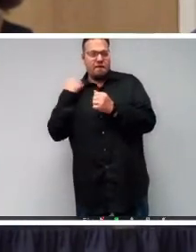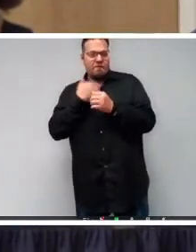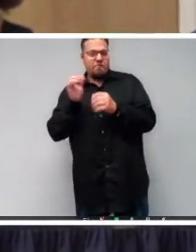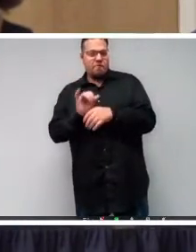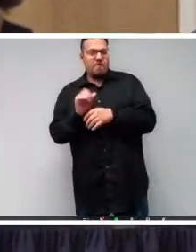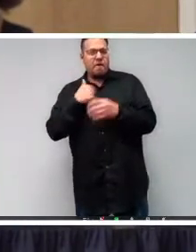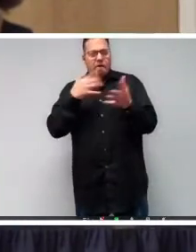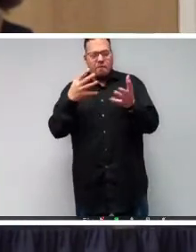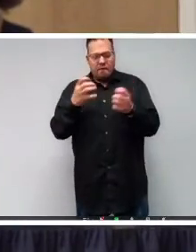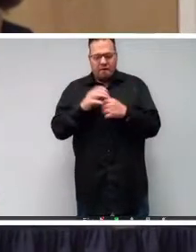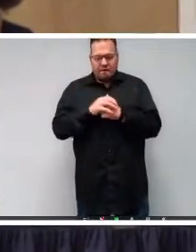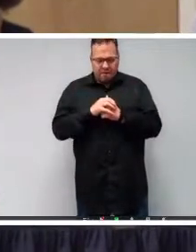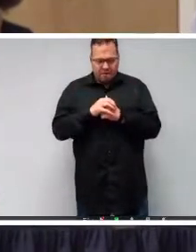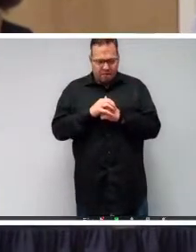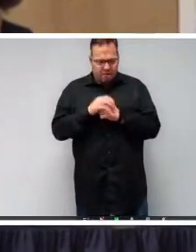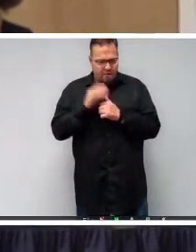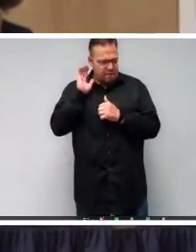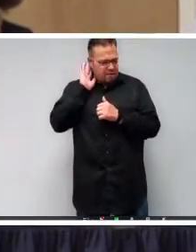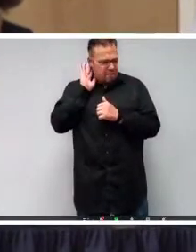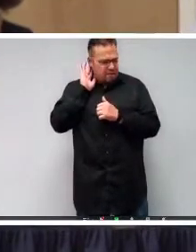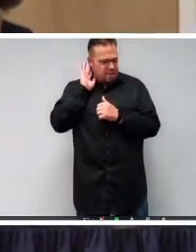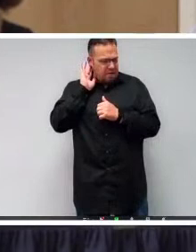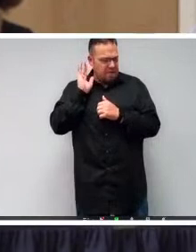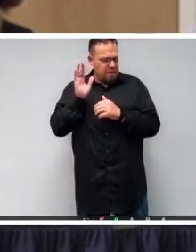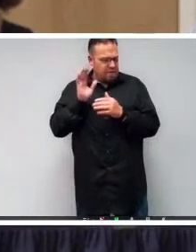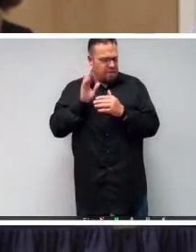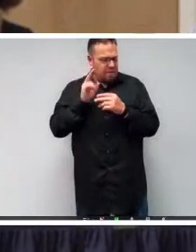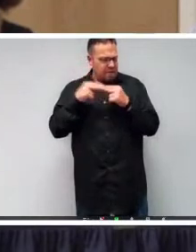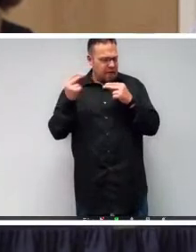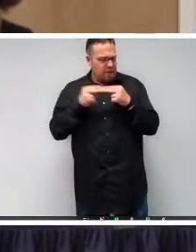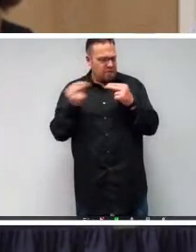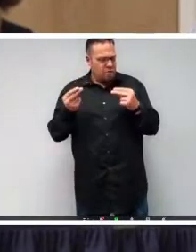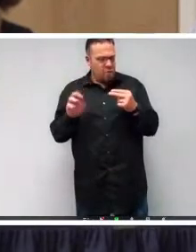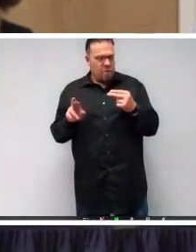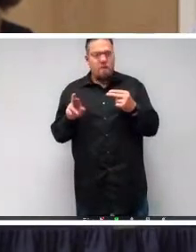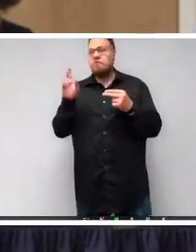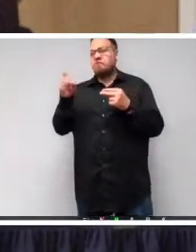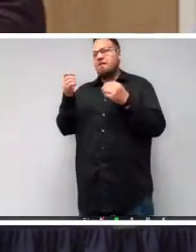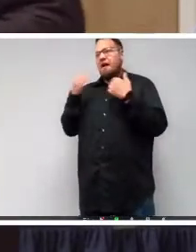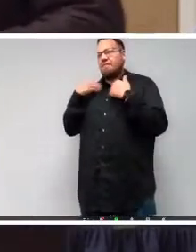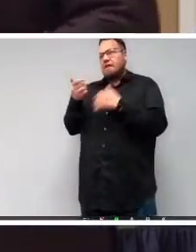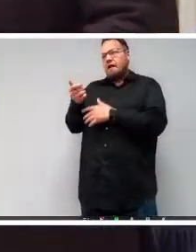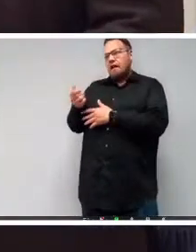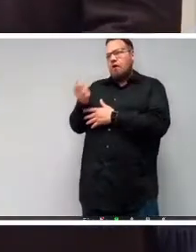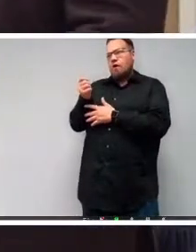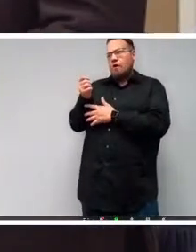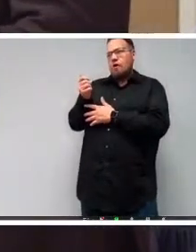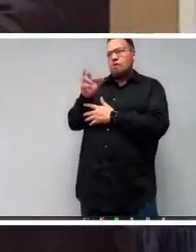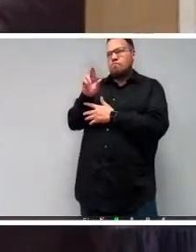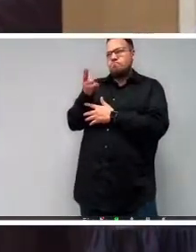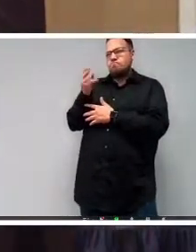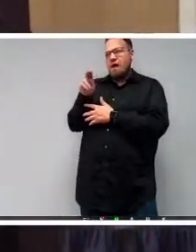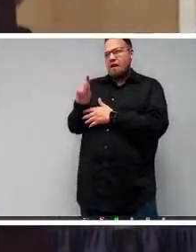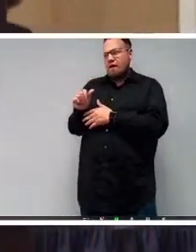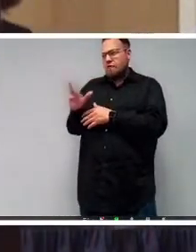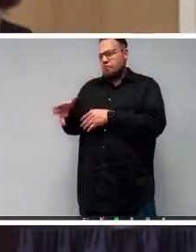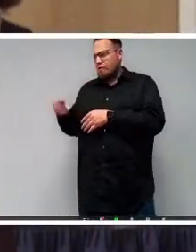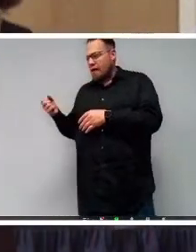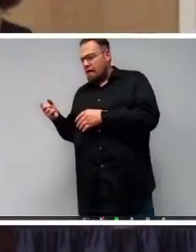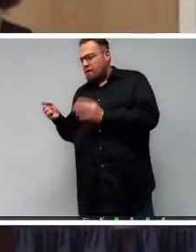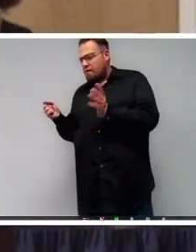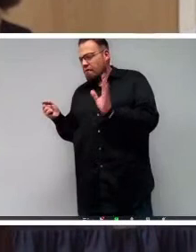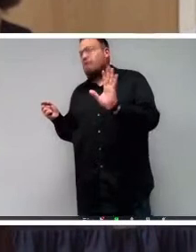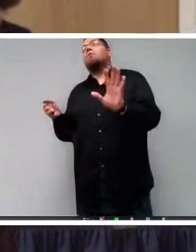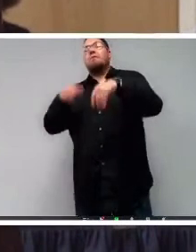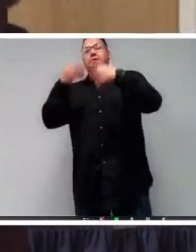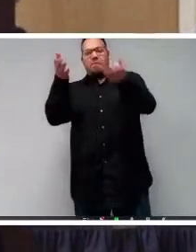to, are we doing any slides or? Yeah, you should have a clicker unless Rhonda took the clicker. There you go.